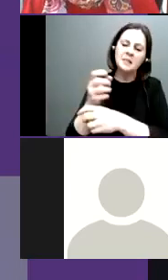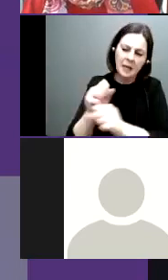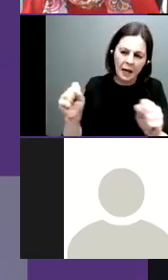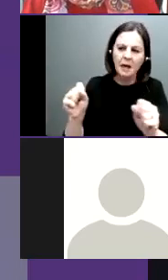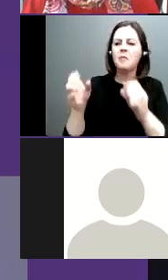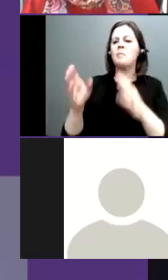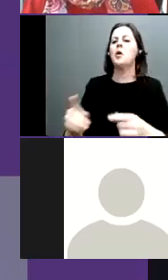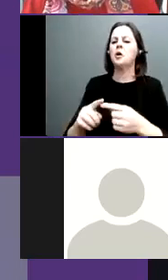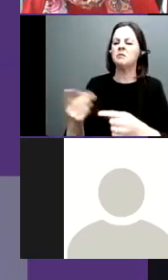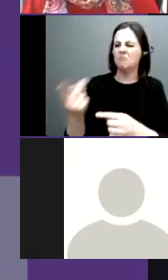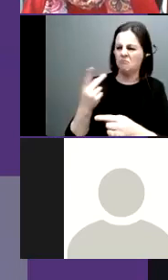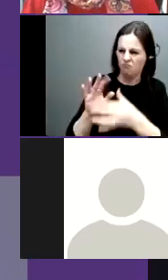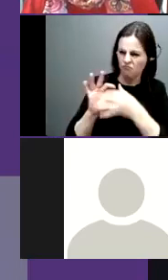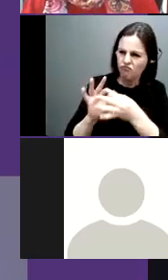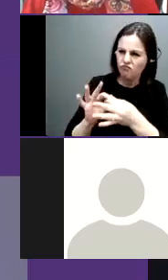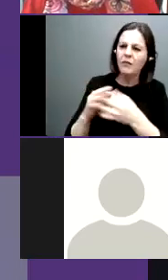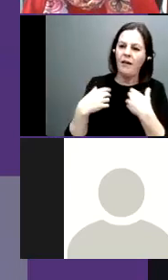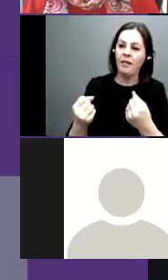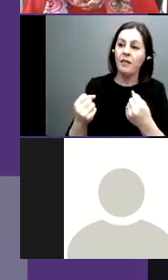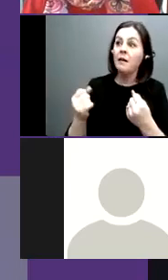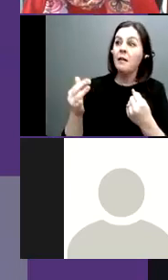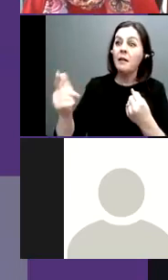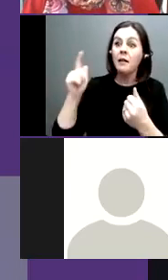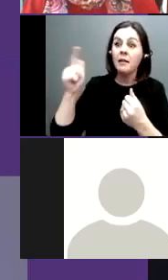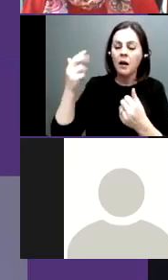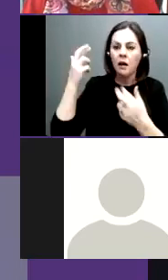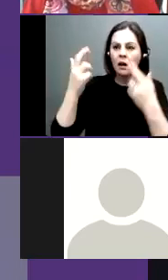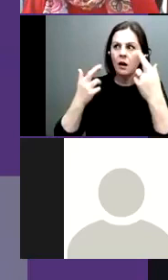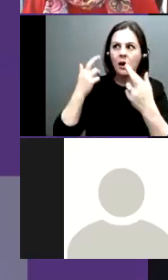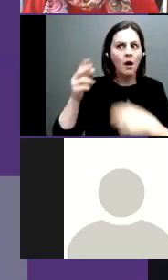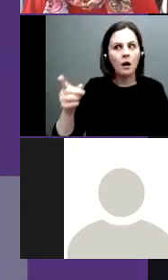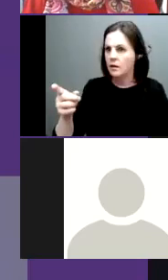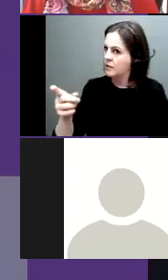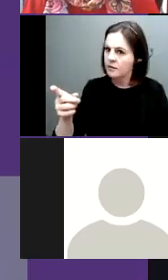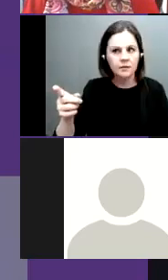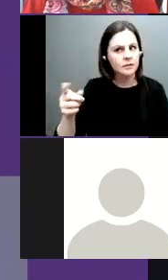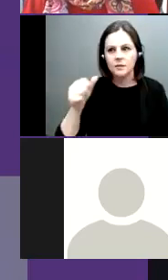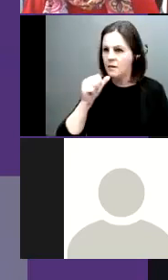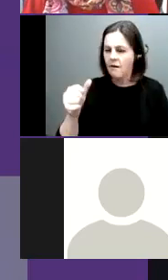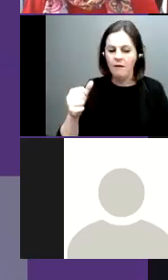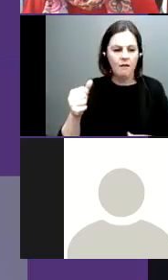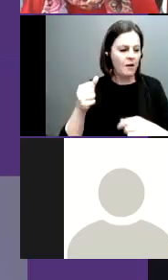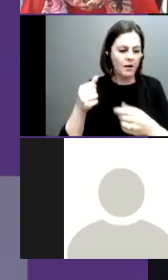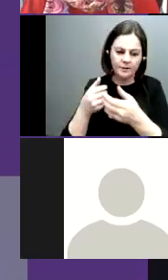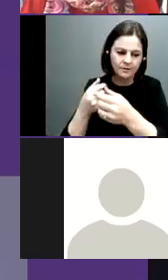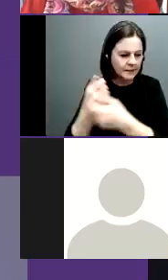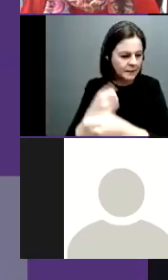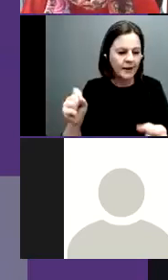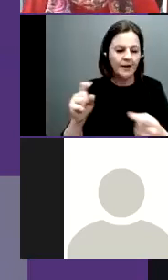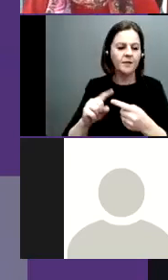folks have found themselves in potentially unhealthy or dangerous situations, and